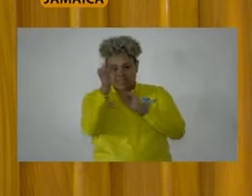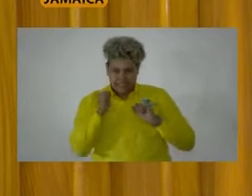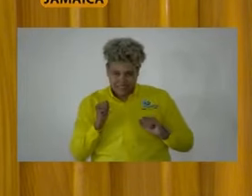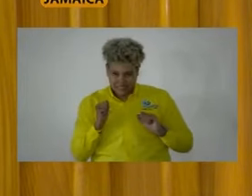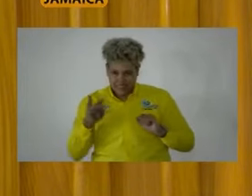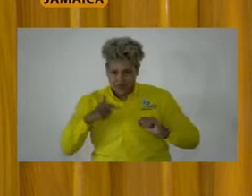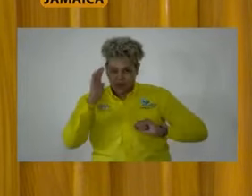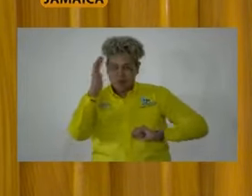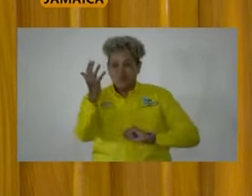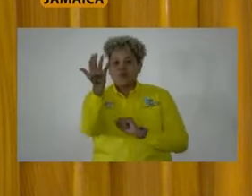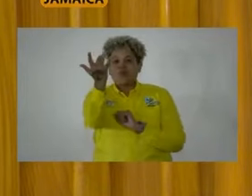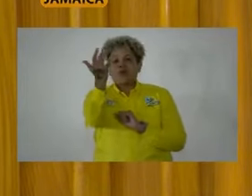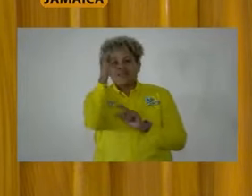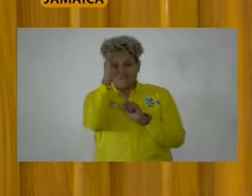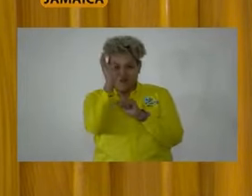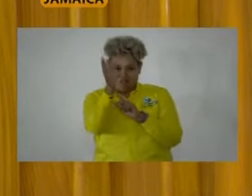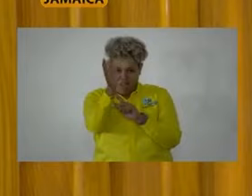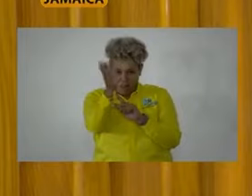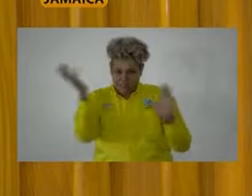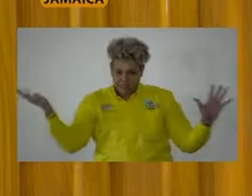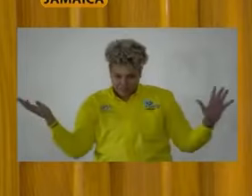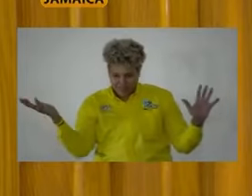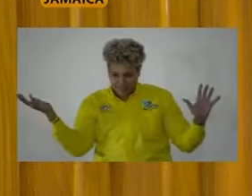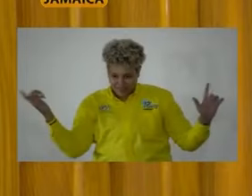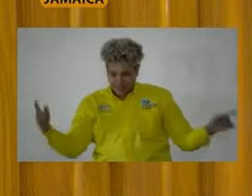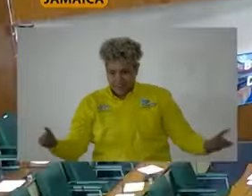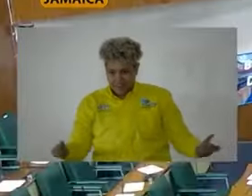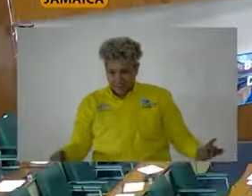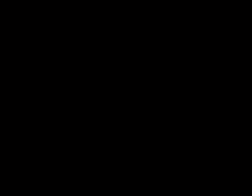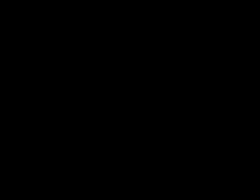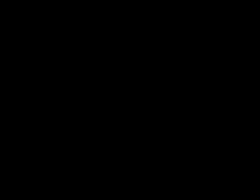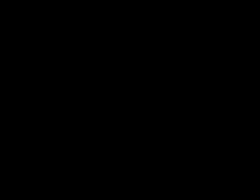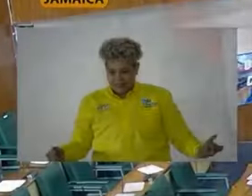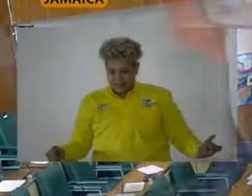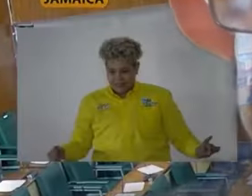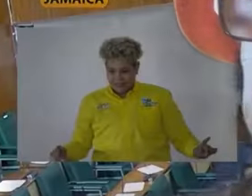we will wait for the 5 minutes.